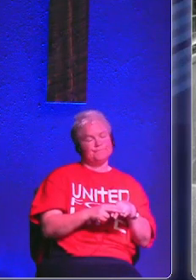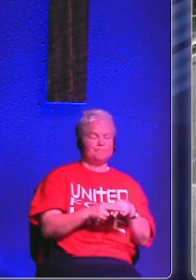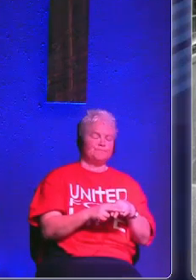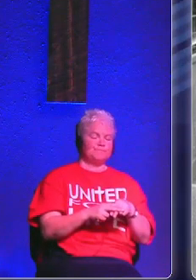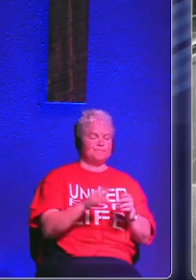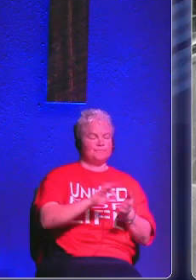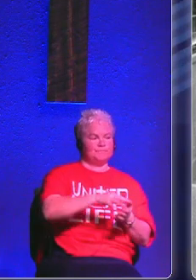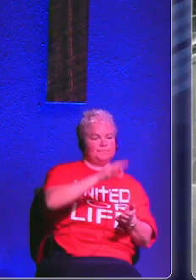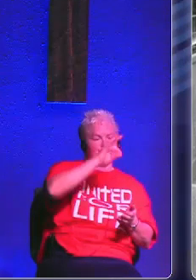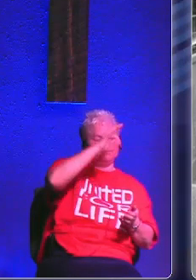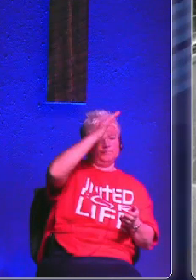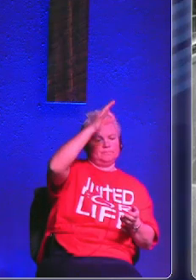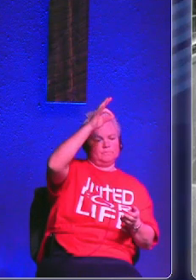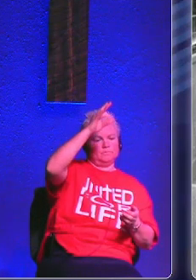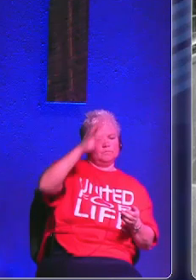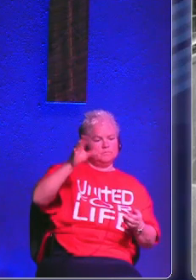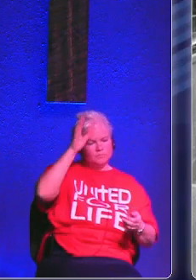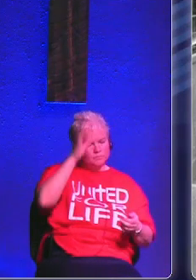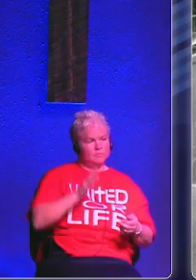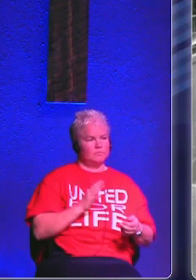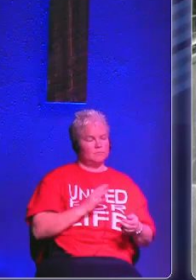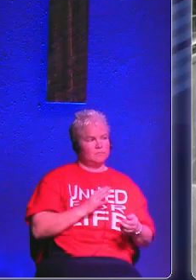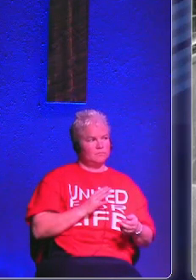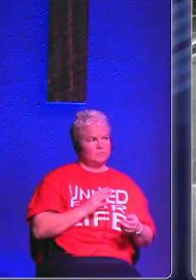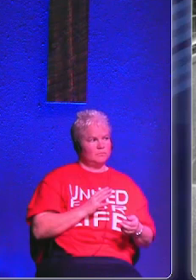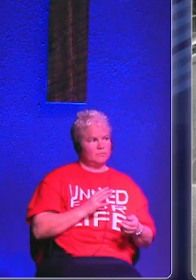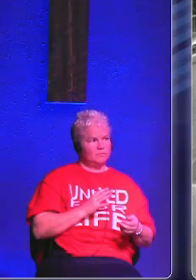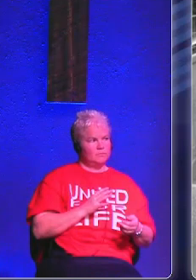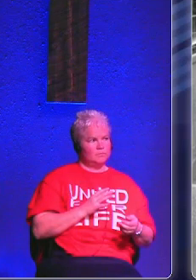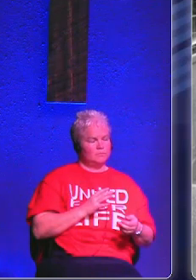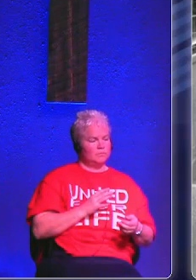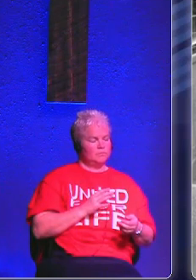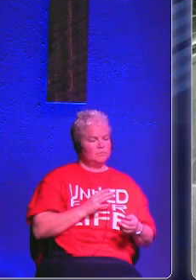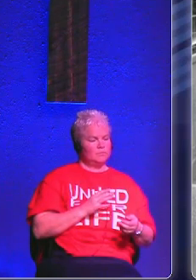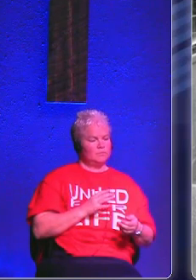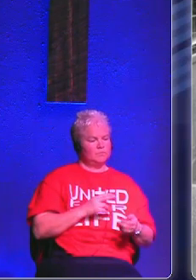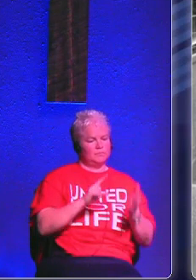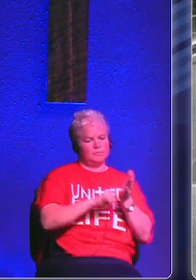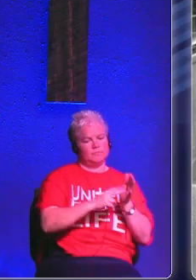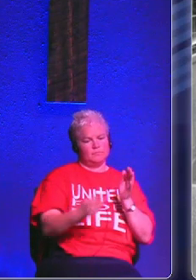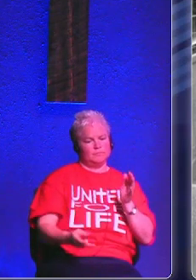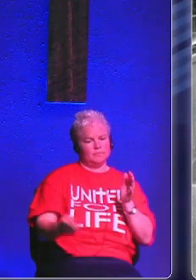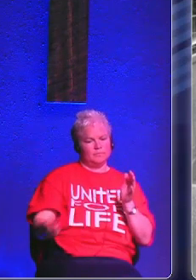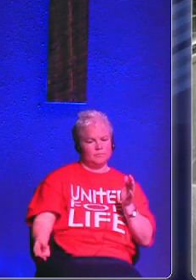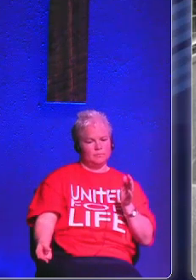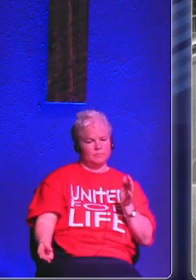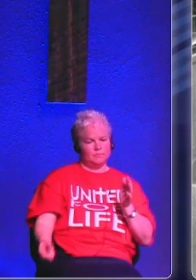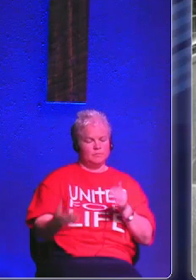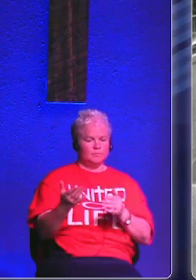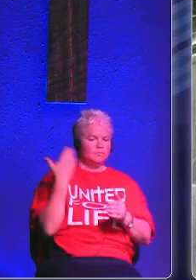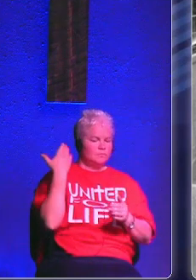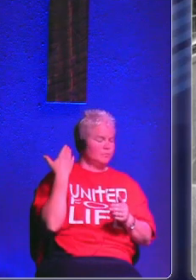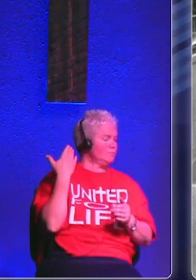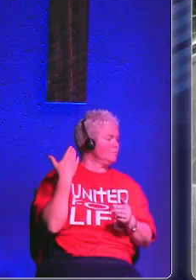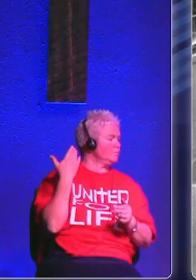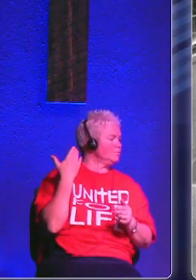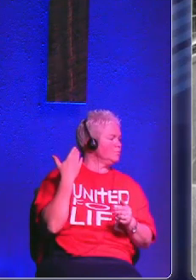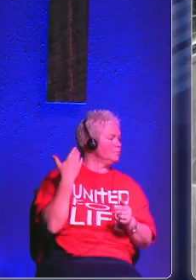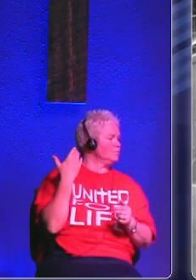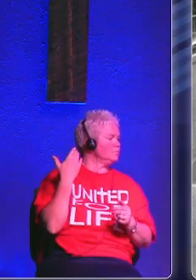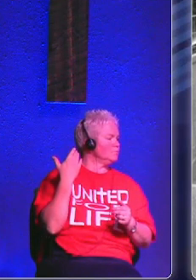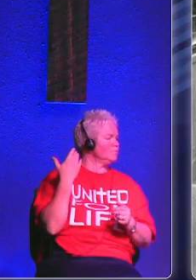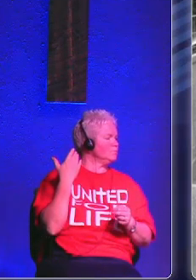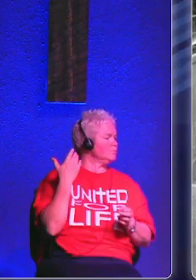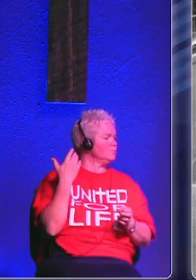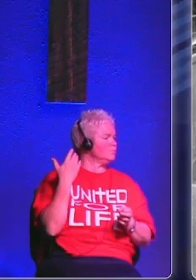Don't think your spiritual maturity is going to do anything but fall backwards, right?